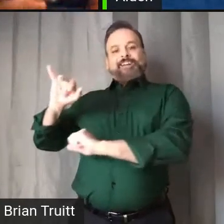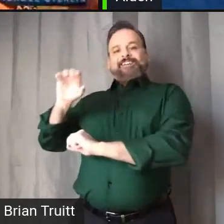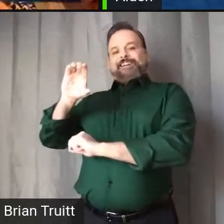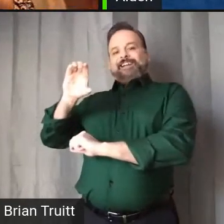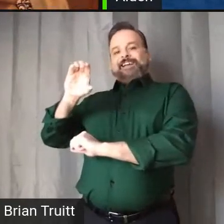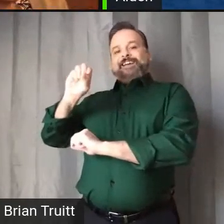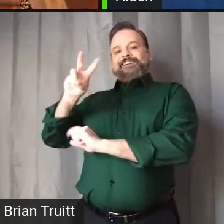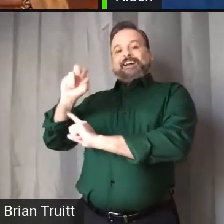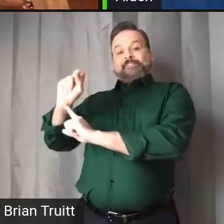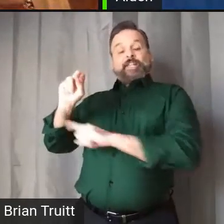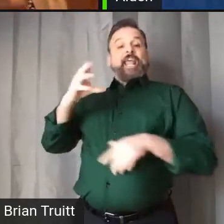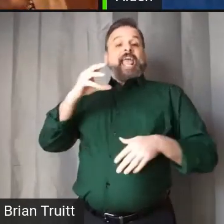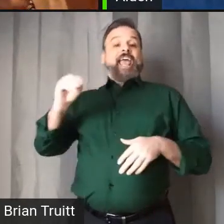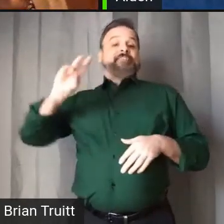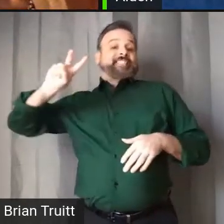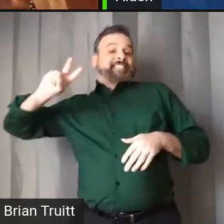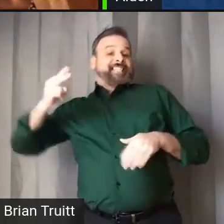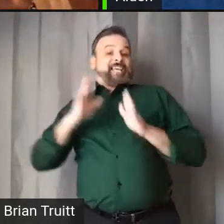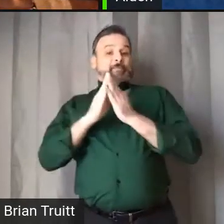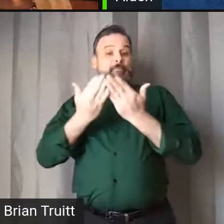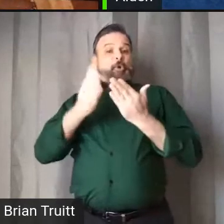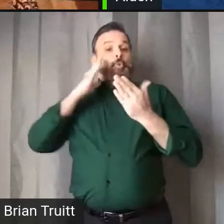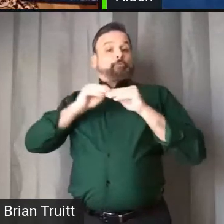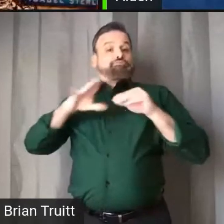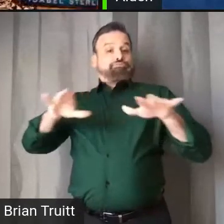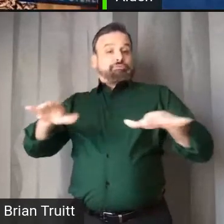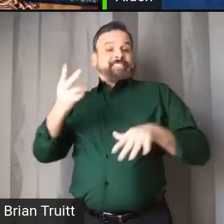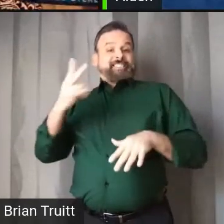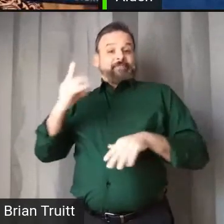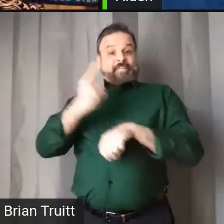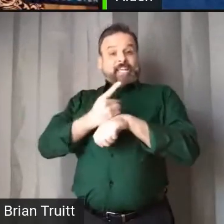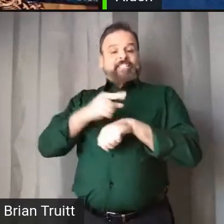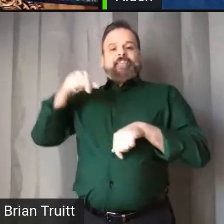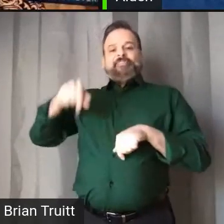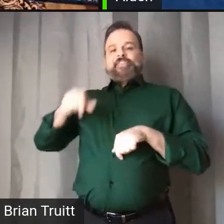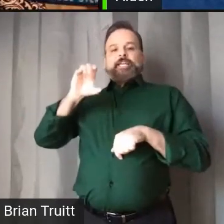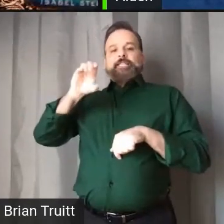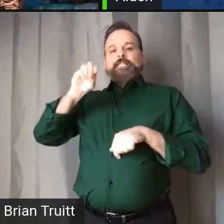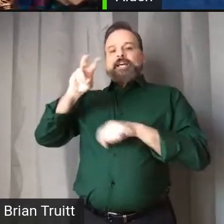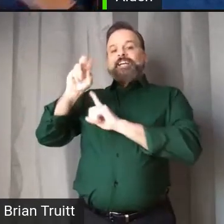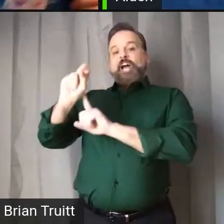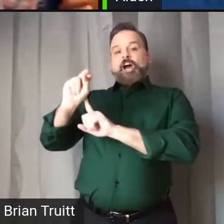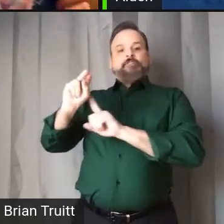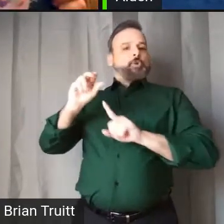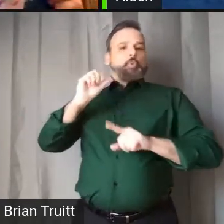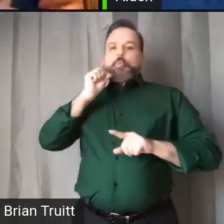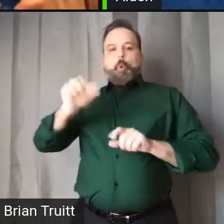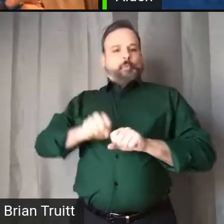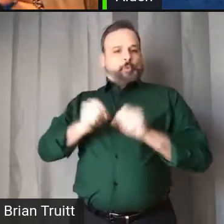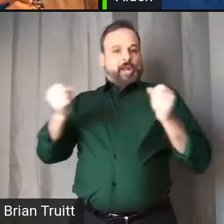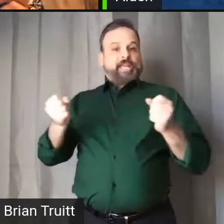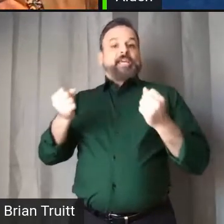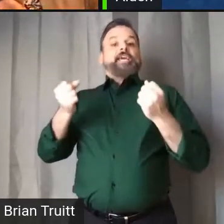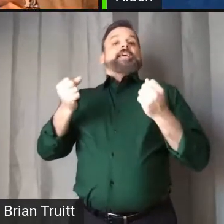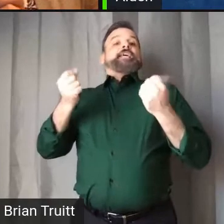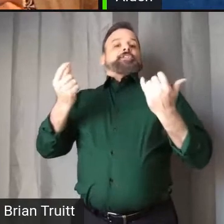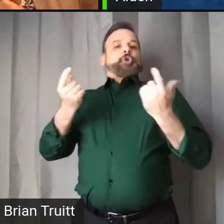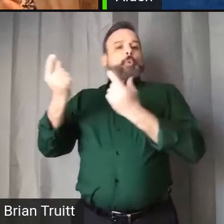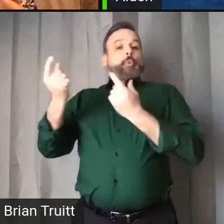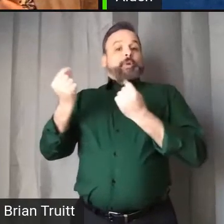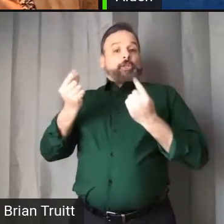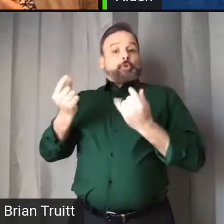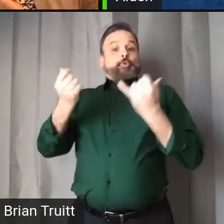in 17 days, This Coven Won't Break, which follows sort of what happened in book one. Now the villains have a way to destroy